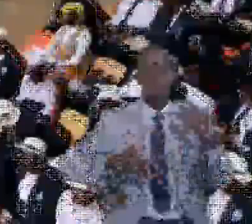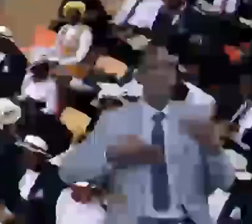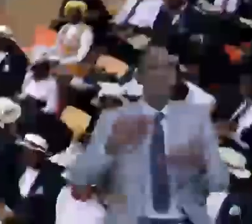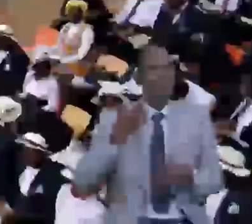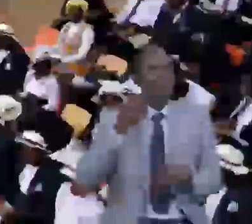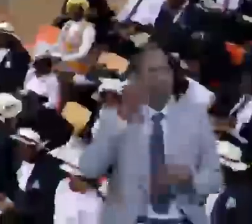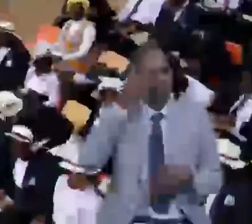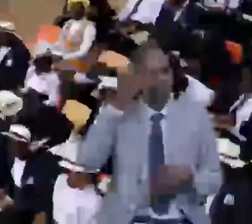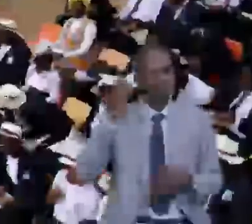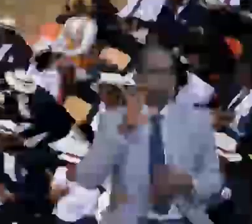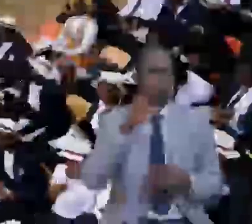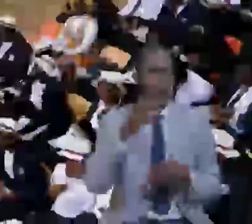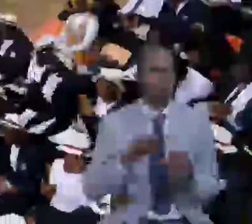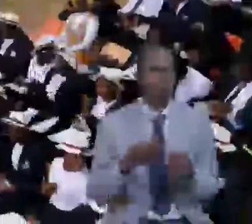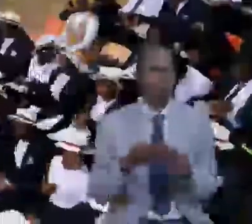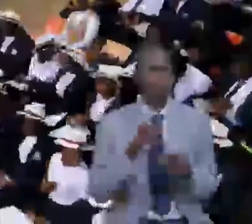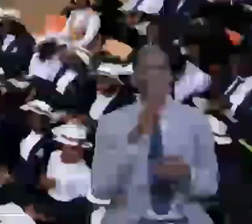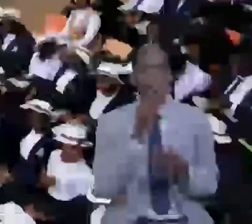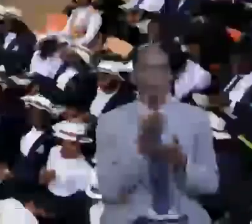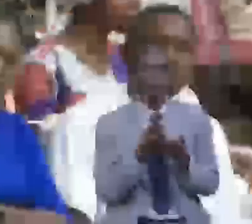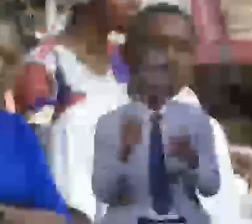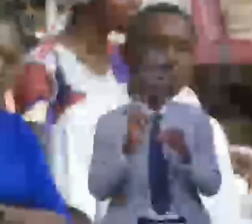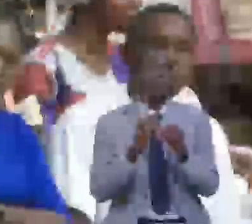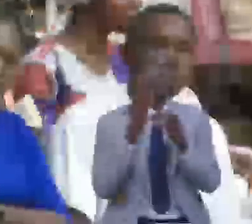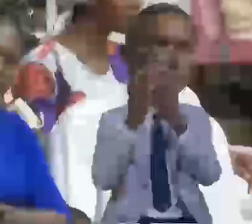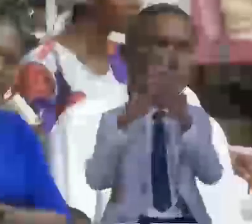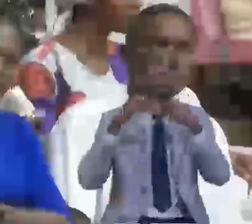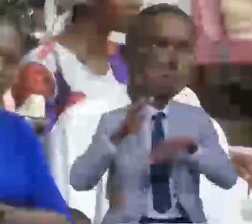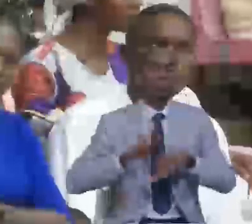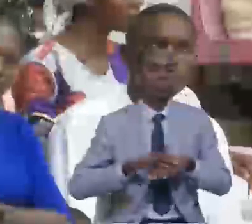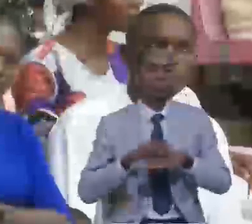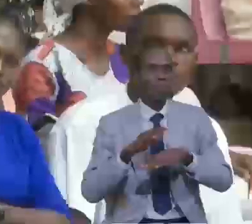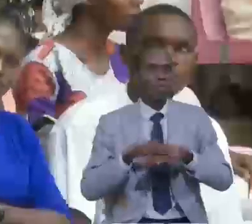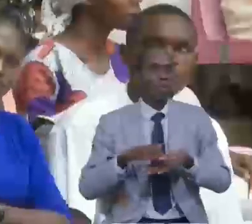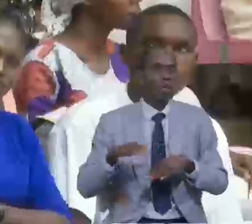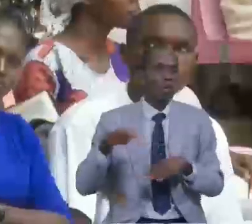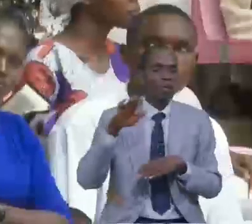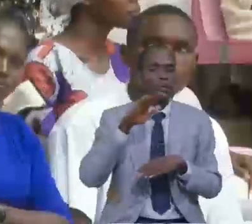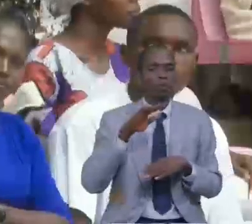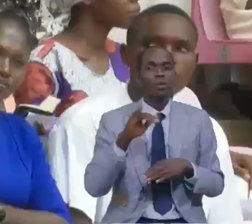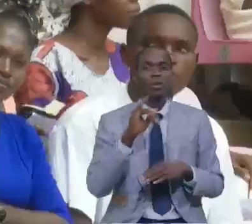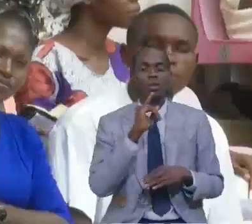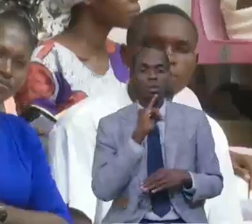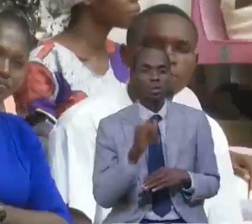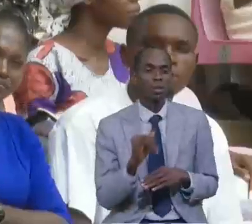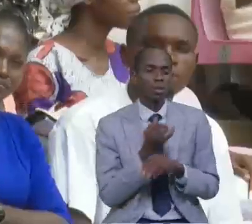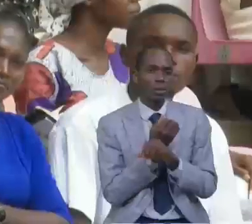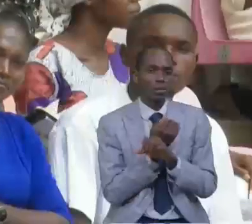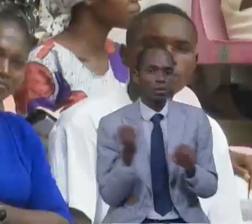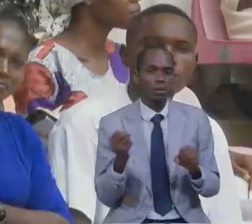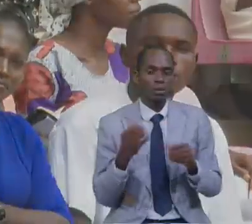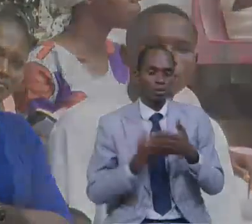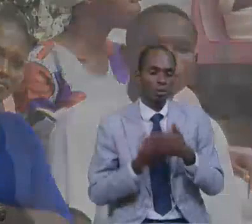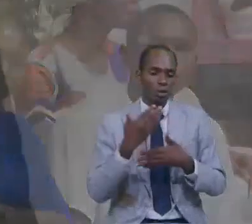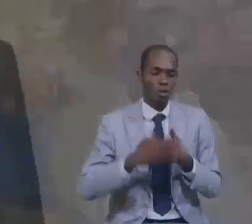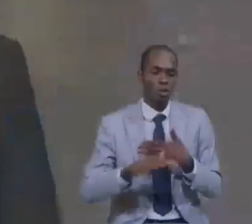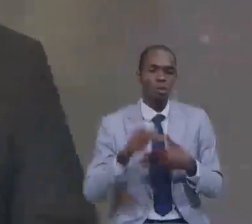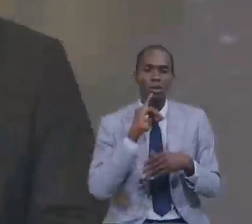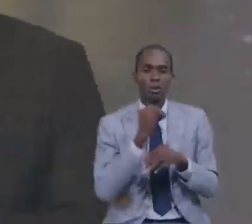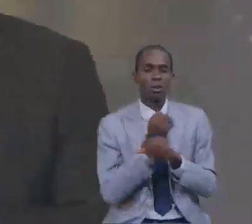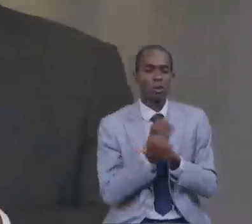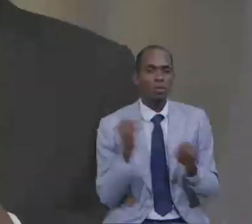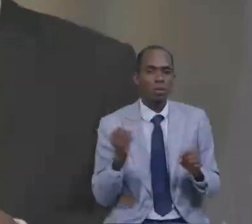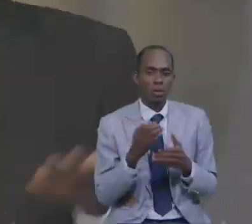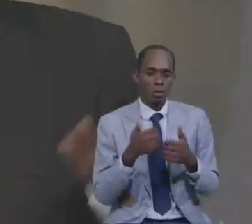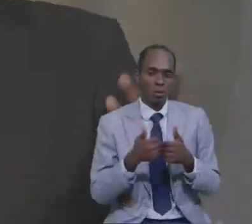beyond the salvation, apart from the salvation, he prayed for them now, and he said, sanctify them